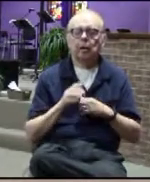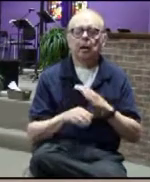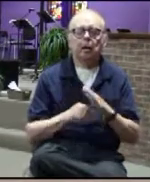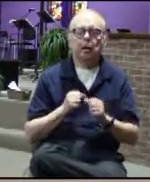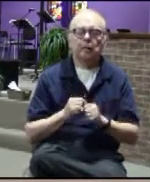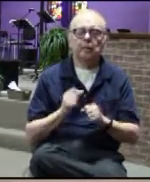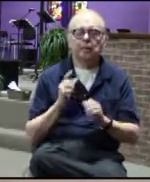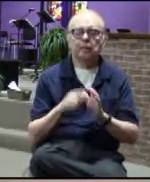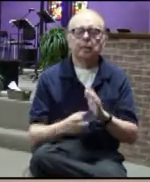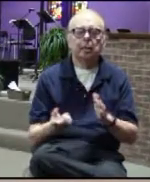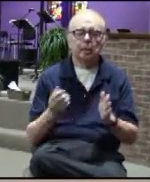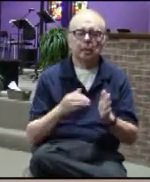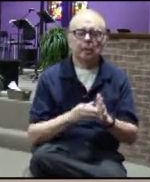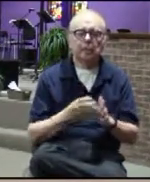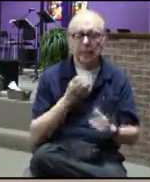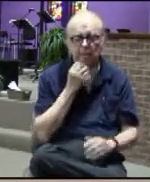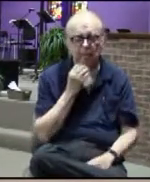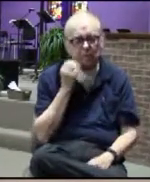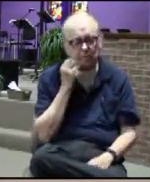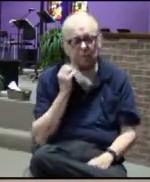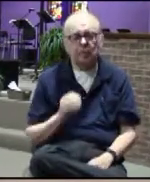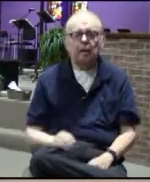later they come back home